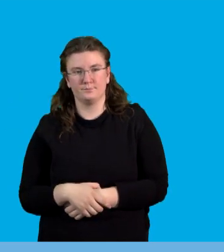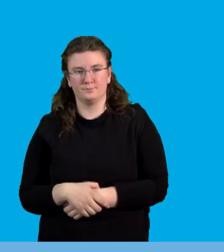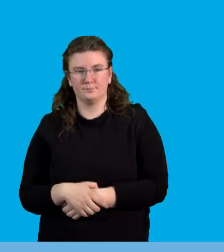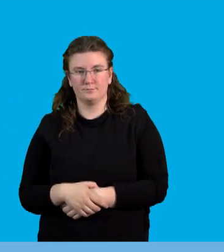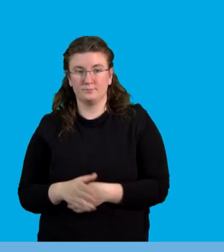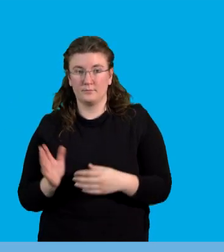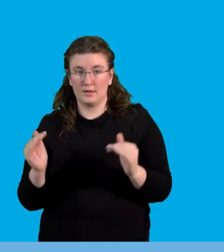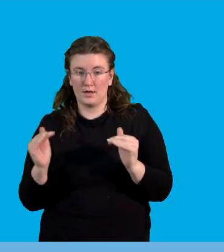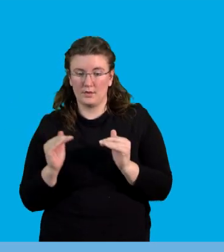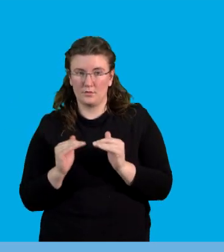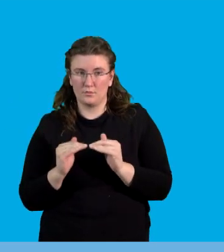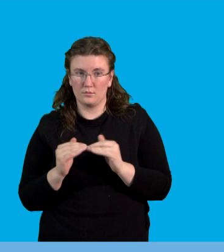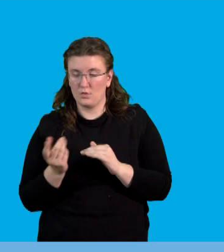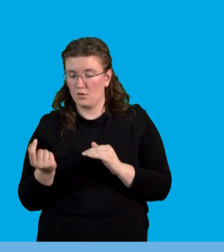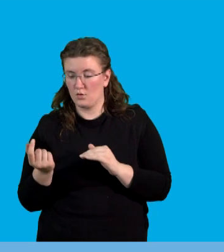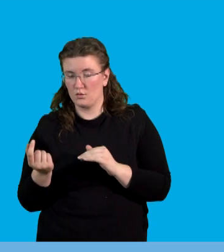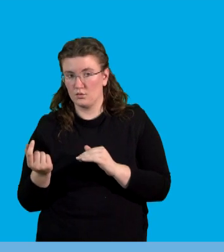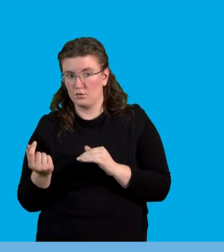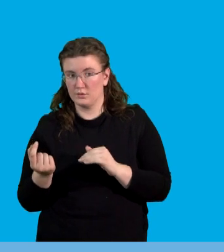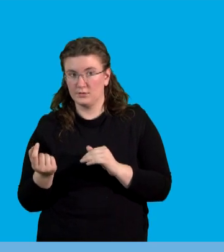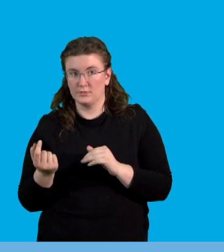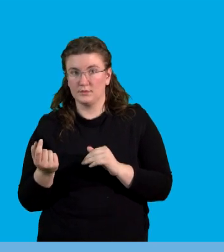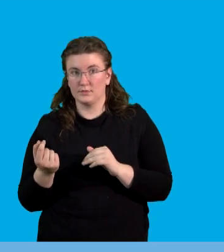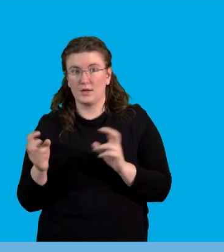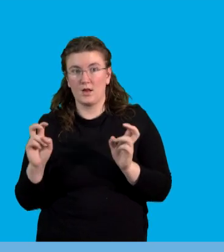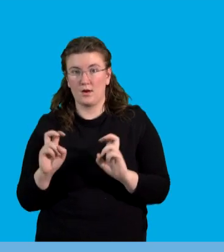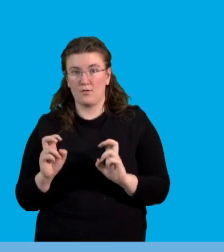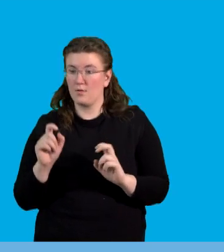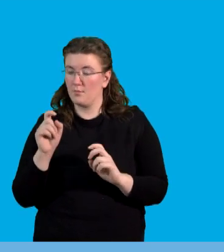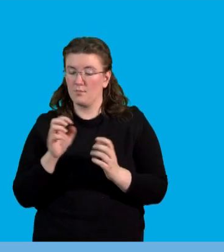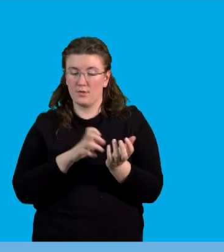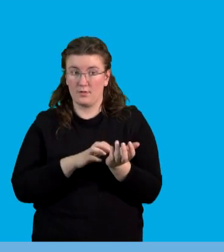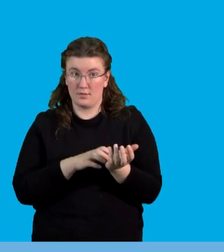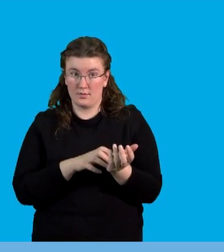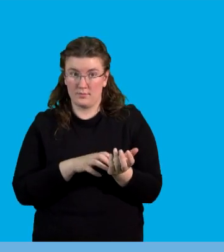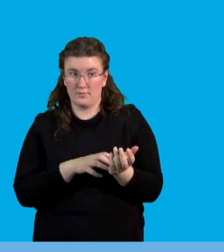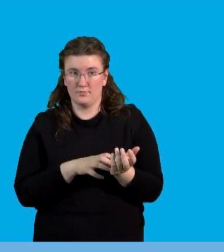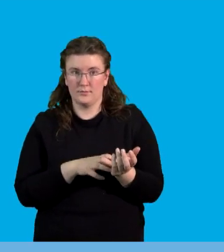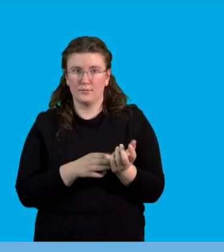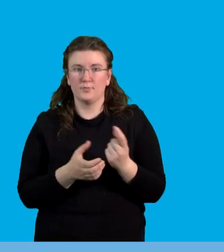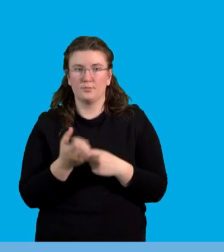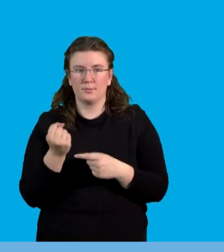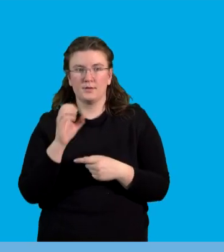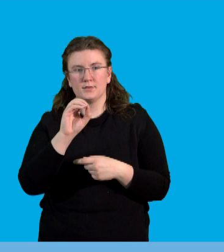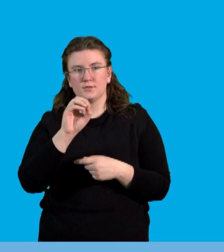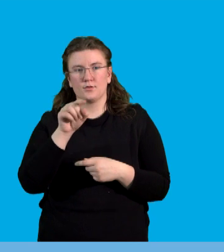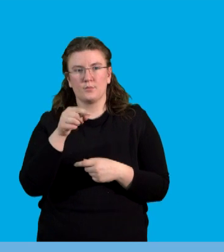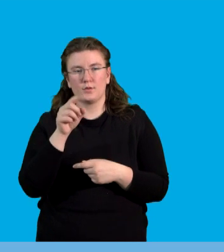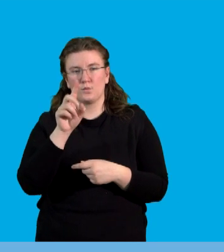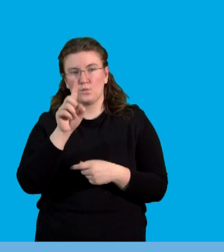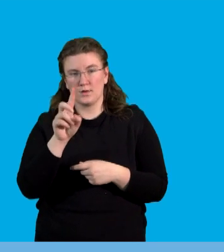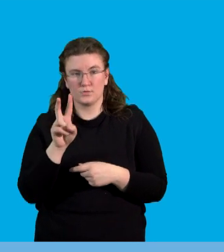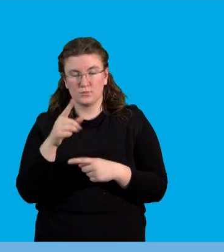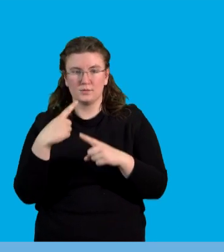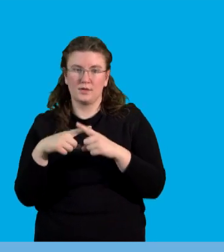R1.53. And the cost of the electrical power, when you punch that into a calculator,